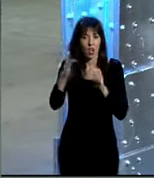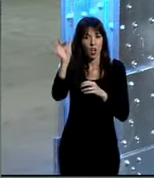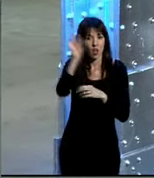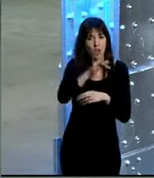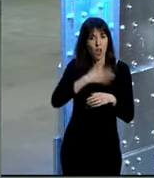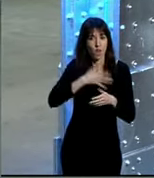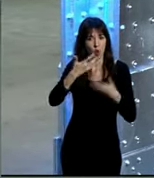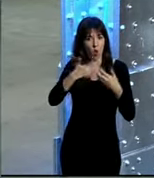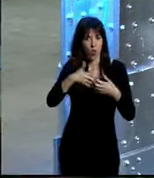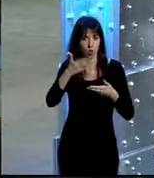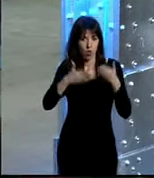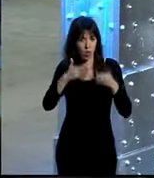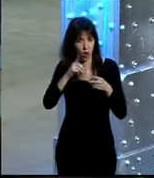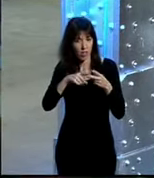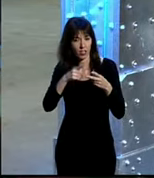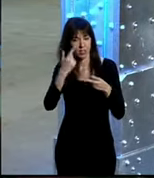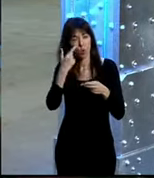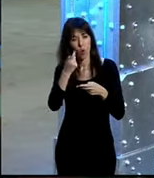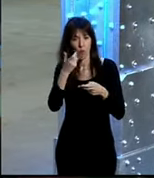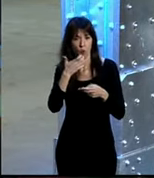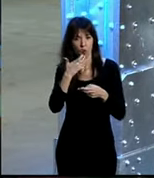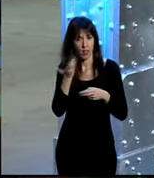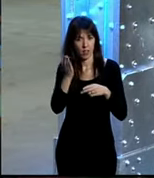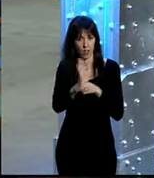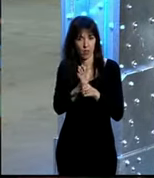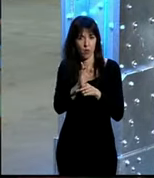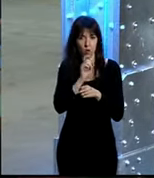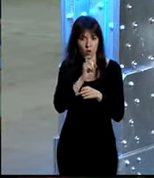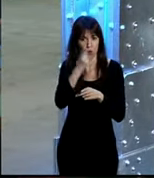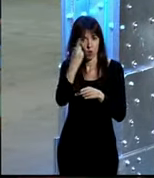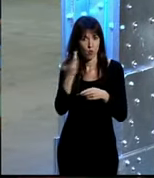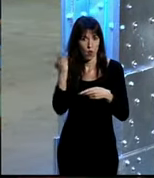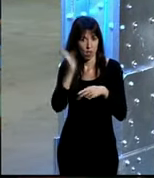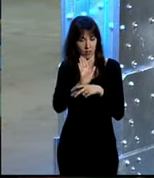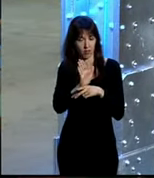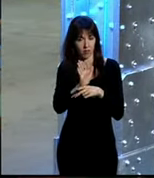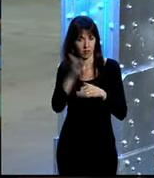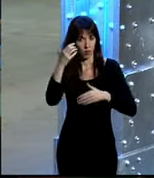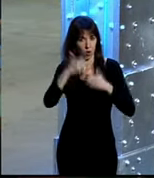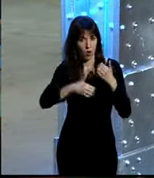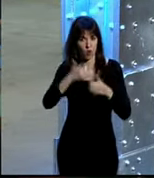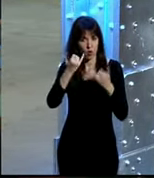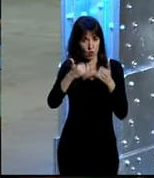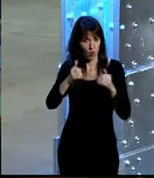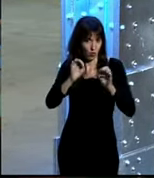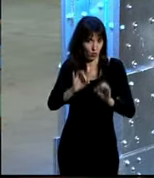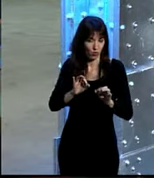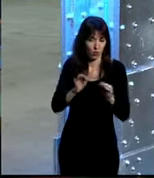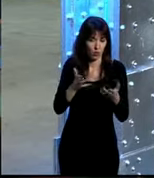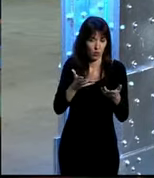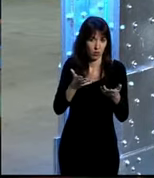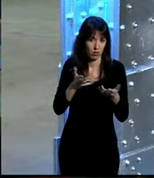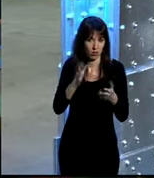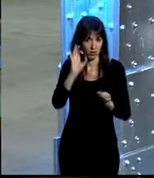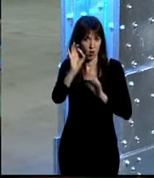New York City Drone Film Festival. It's about films filmed with drones. I'm going to show you one of the